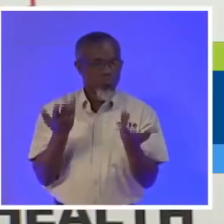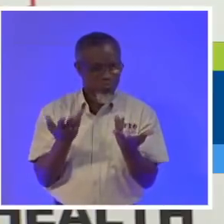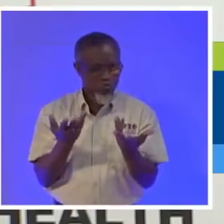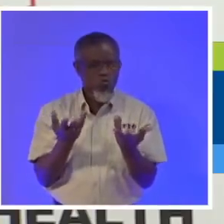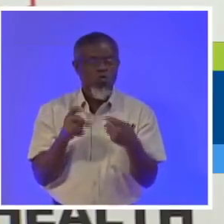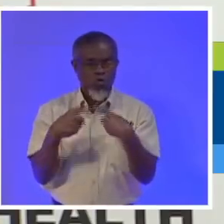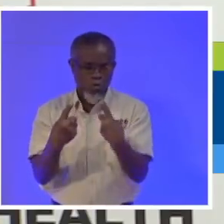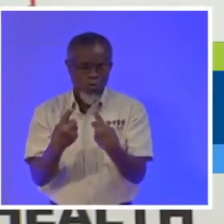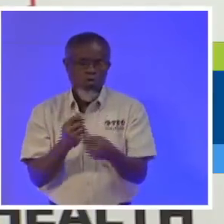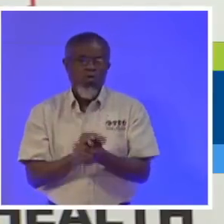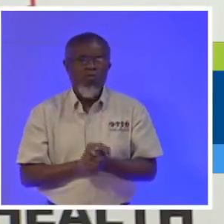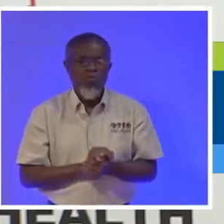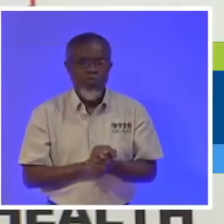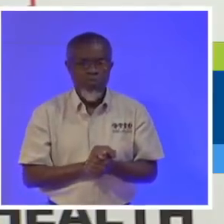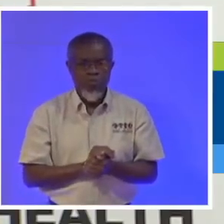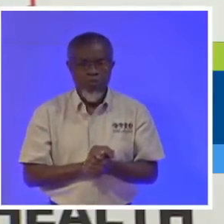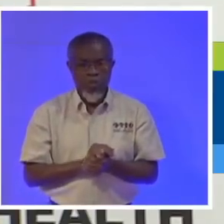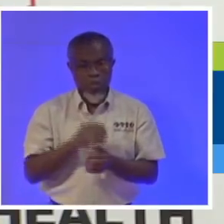decompress,